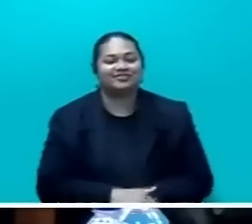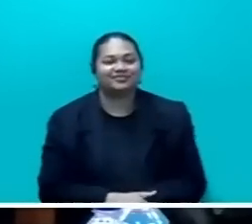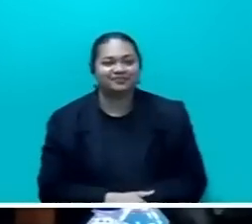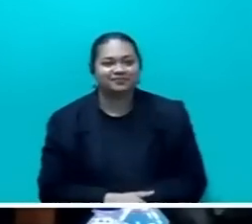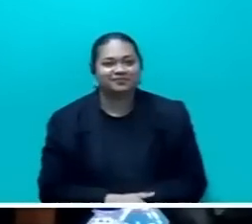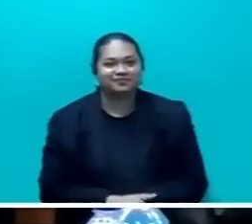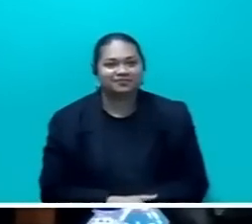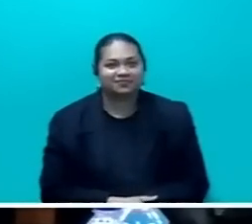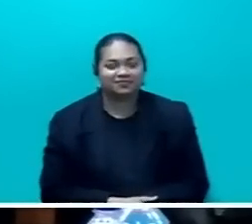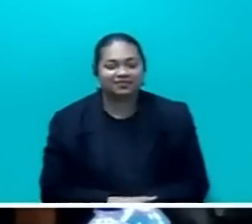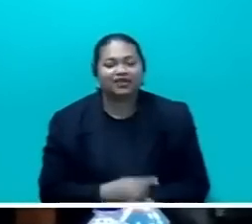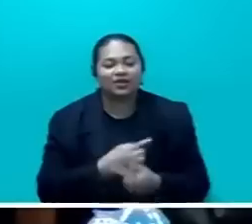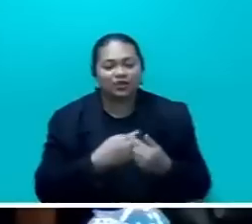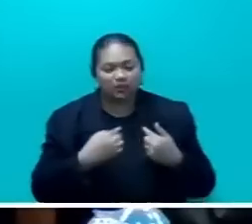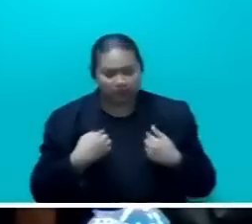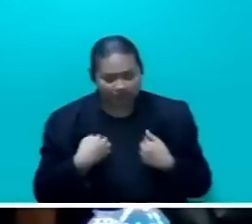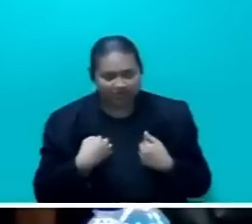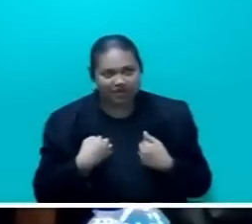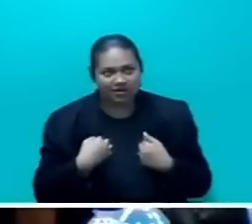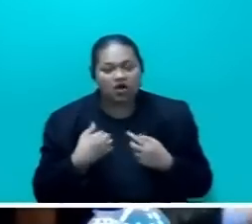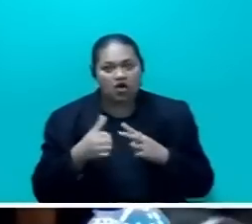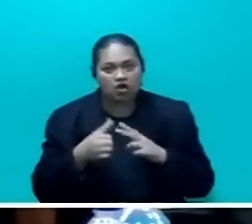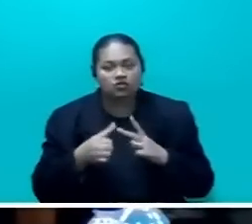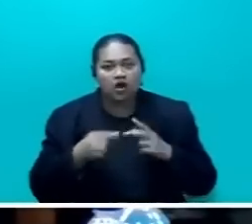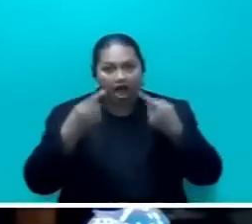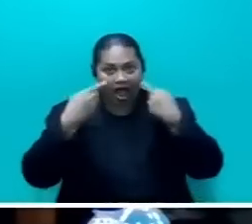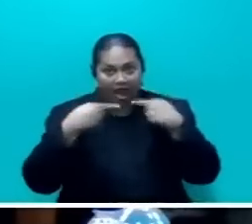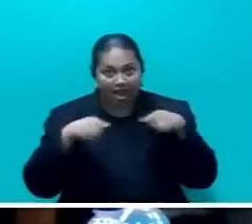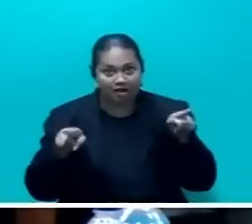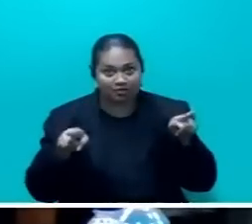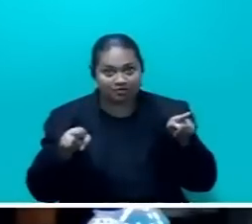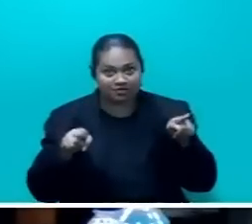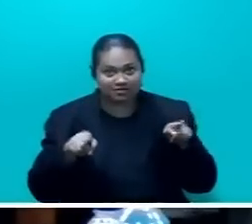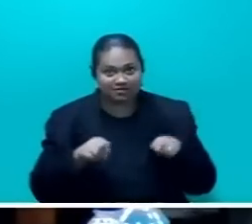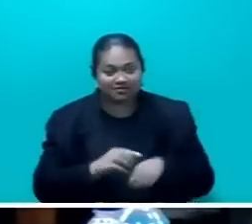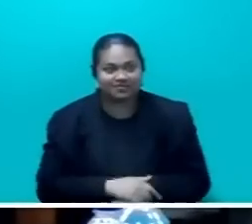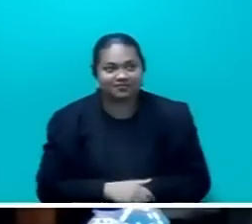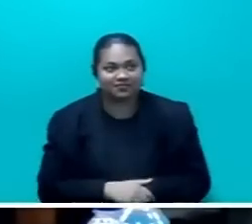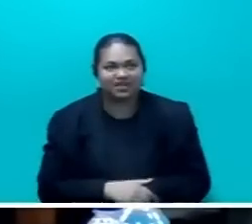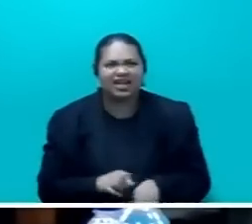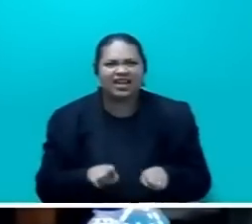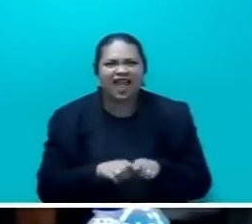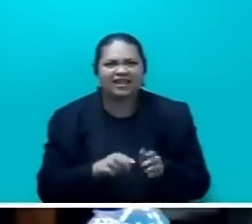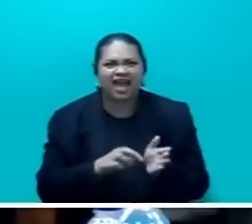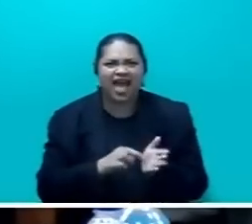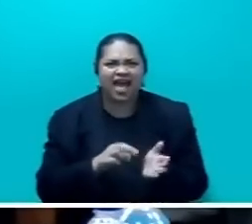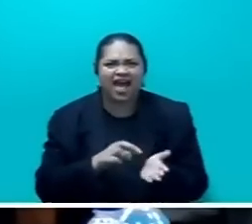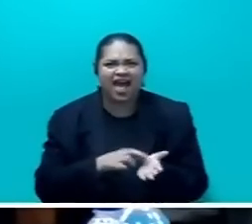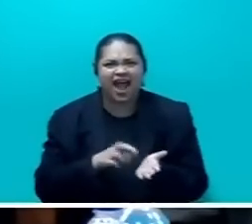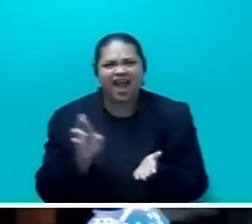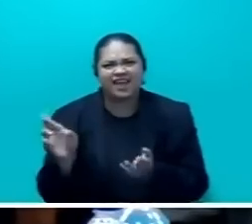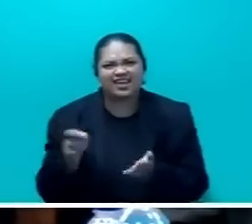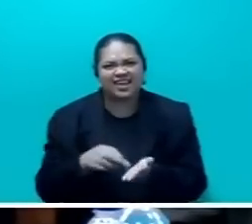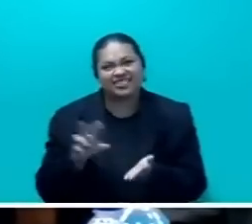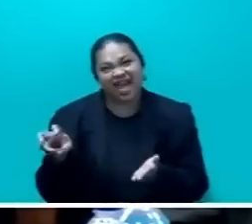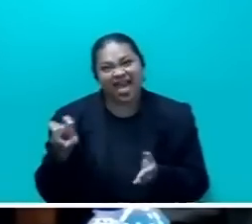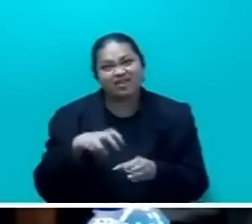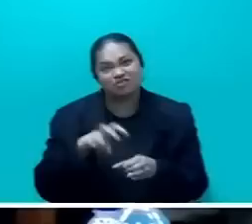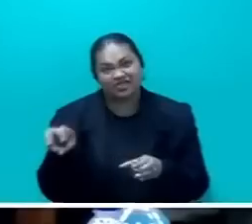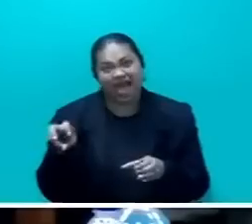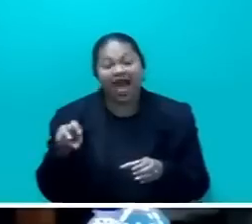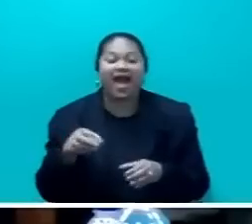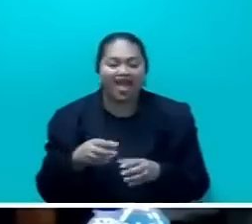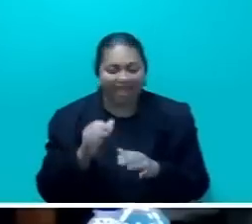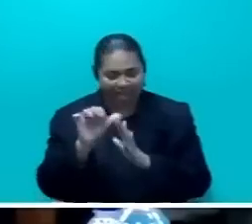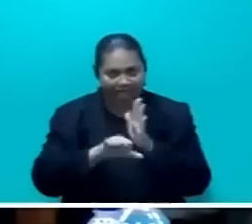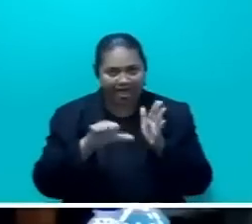We have also, Mr. Speaker, announced that the retirement age of the municipal workers, once